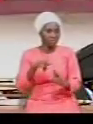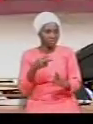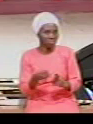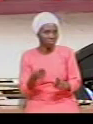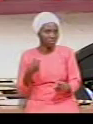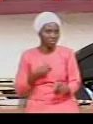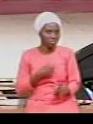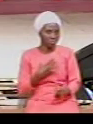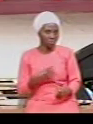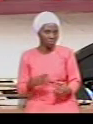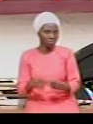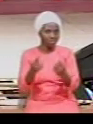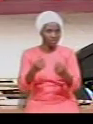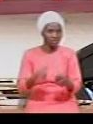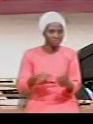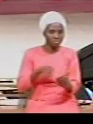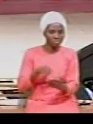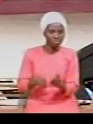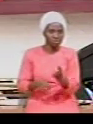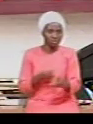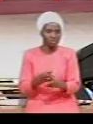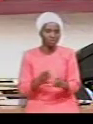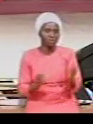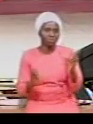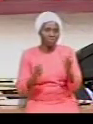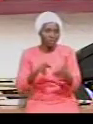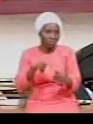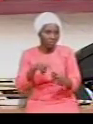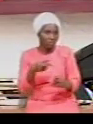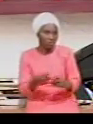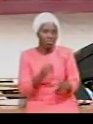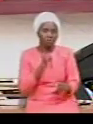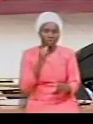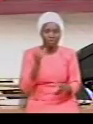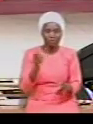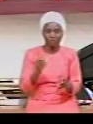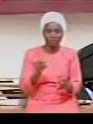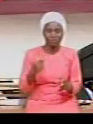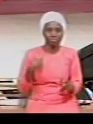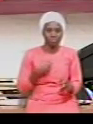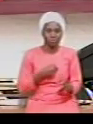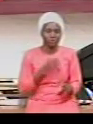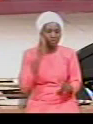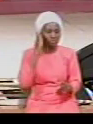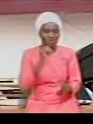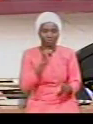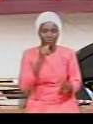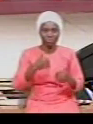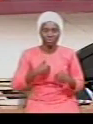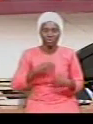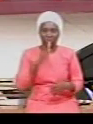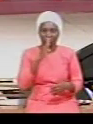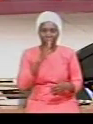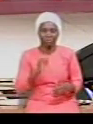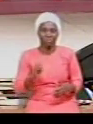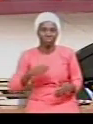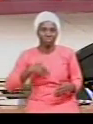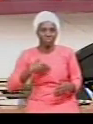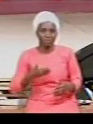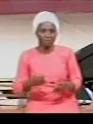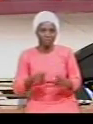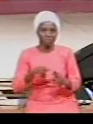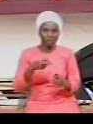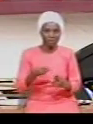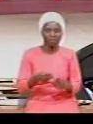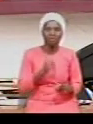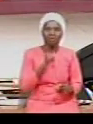come to the world or not. So we couldn't have been willing or unwilling. The Lord did not